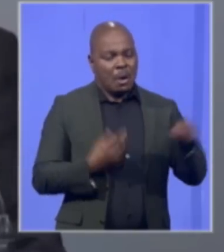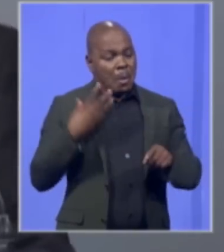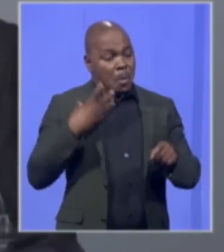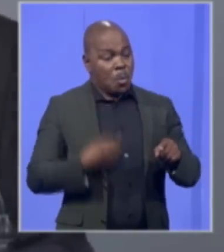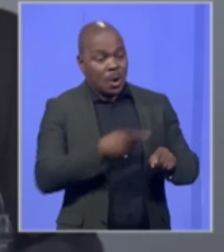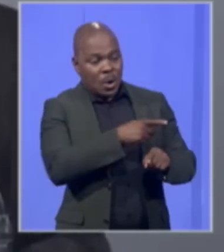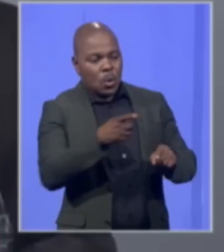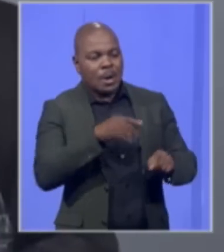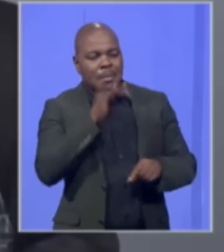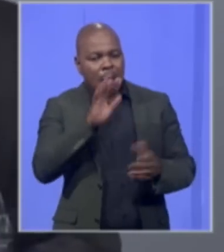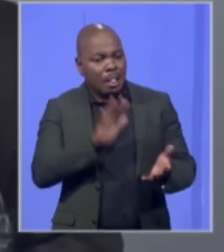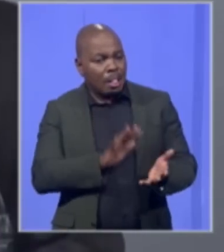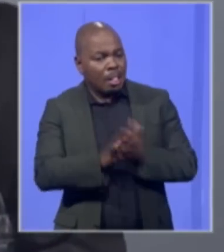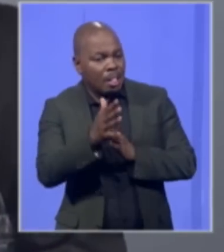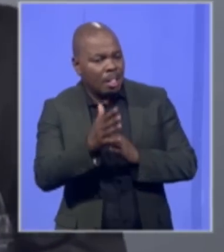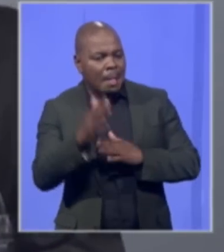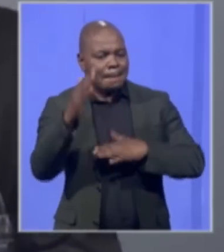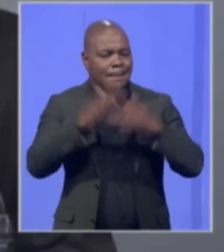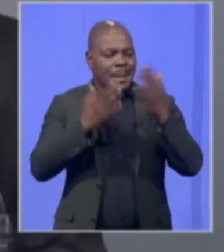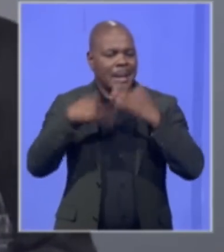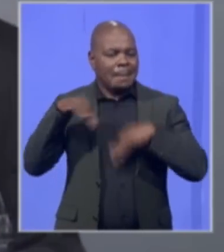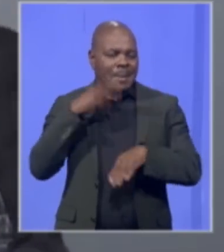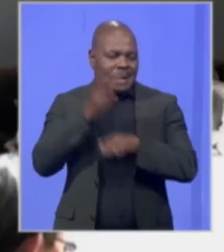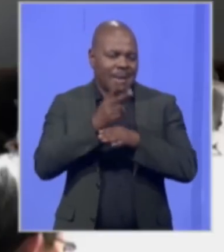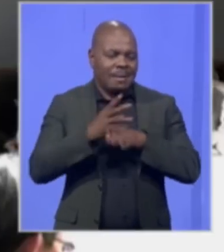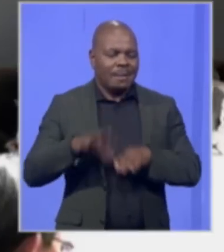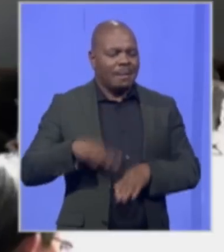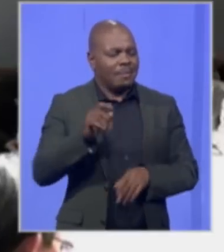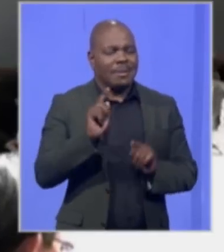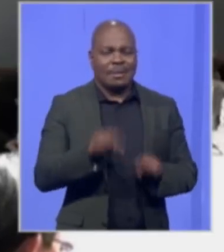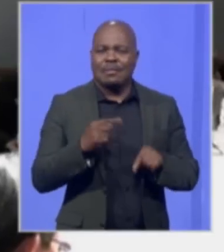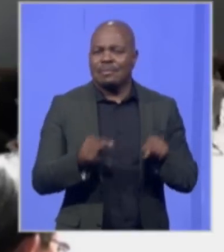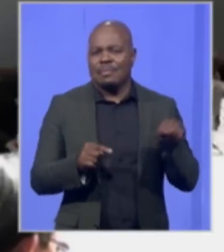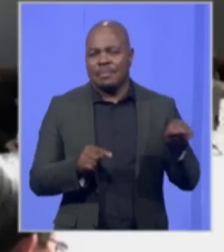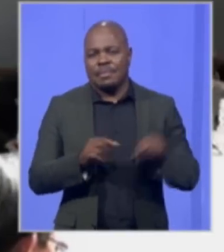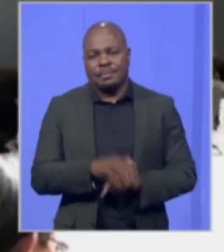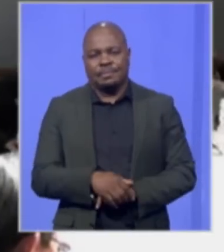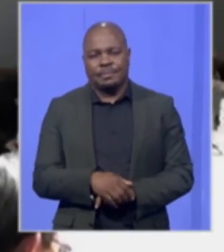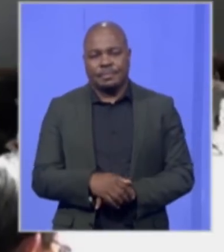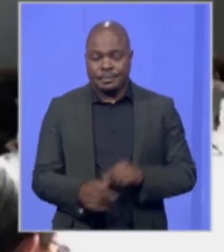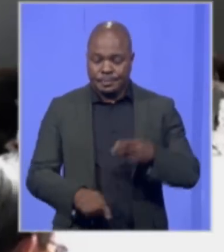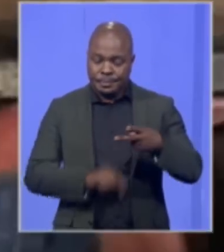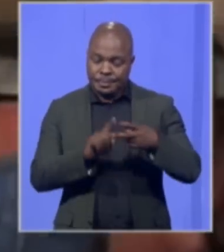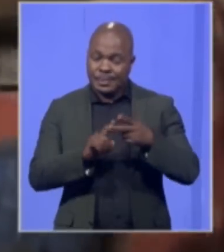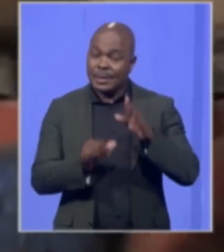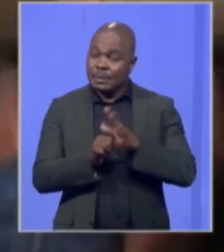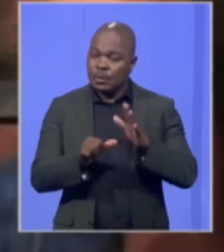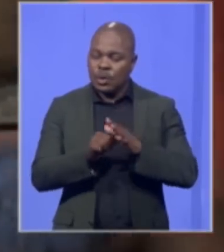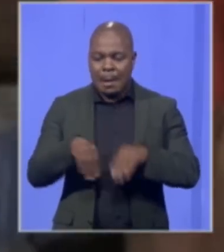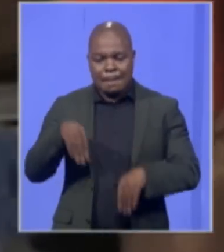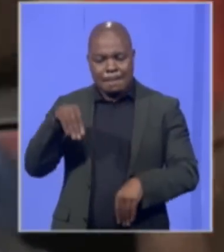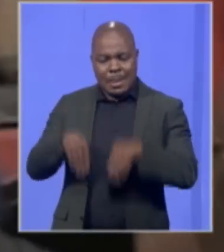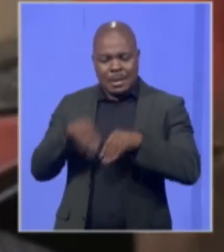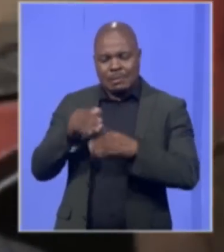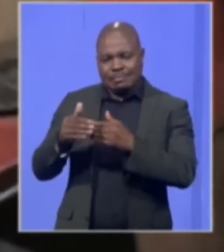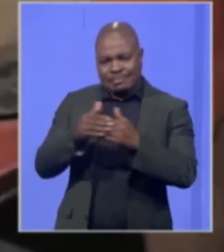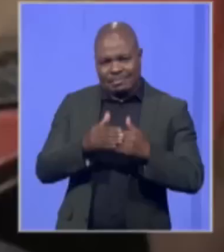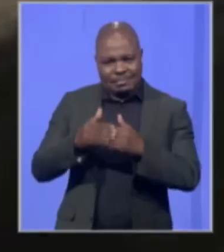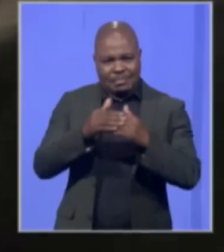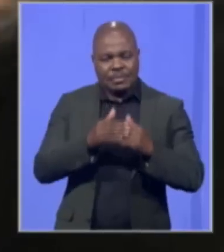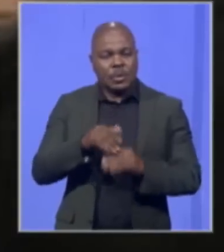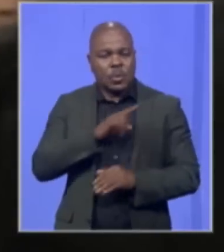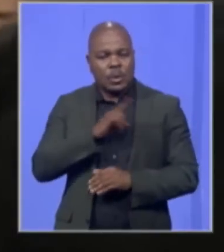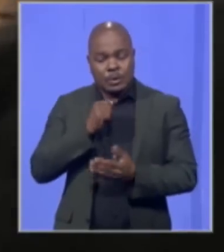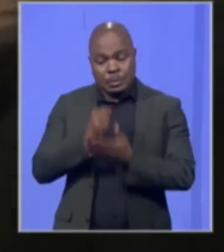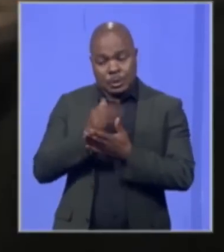afford the costs of recovery and rebuilding. E nngwe ntlha ya bohlokwa ke ho baballa diminerale molemong wa diqeto tsa